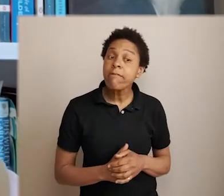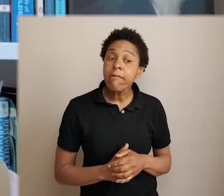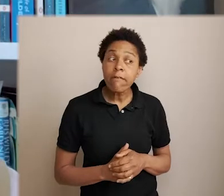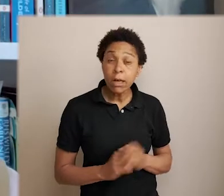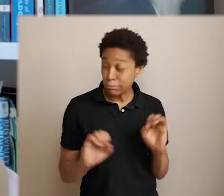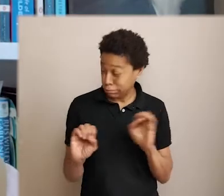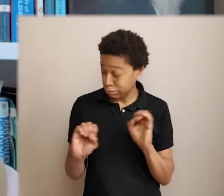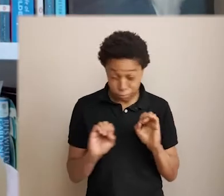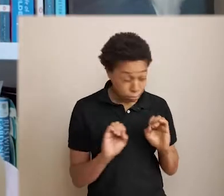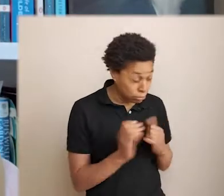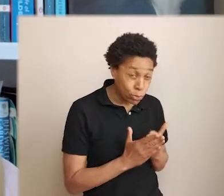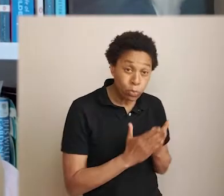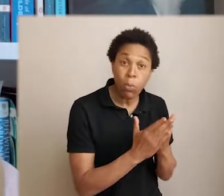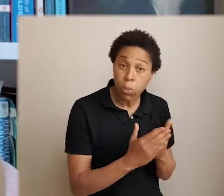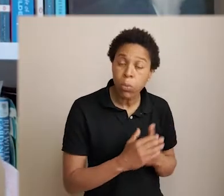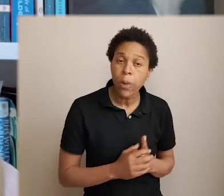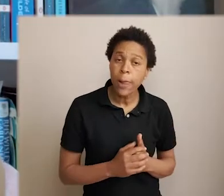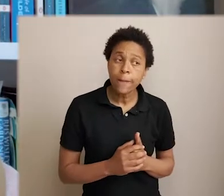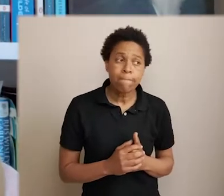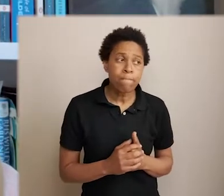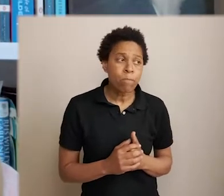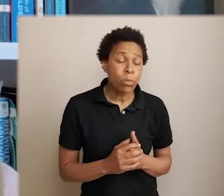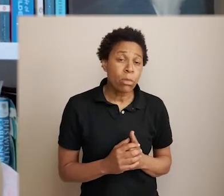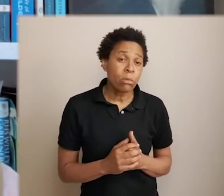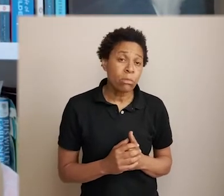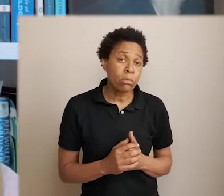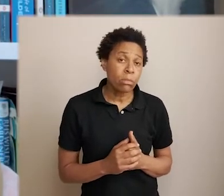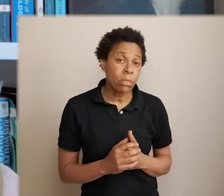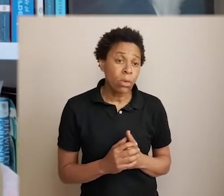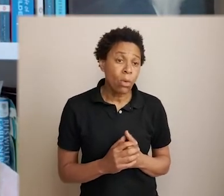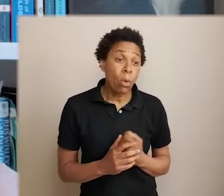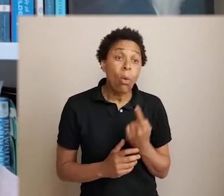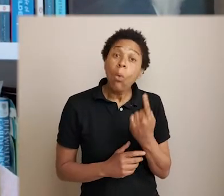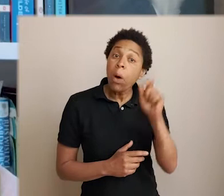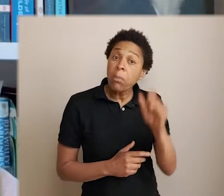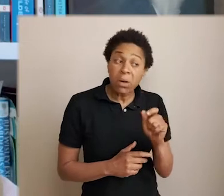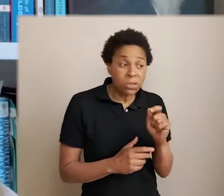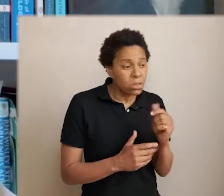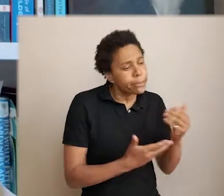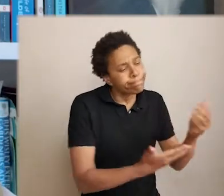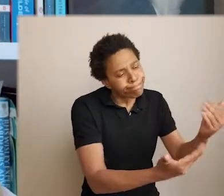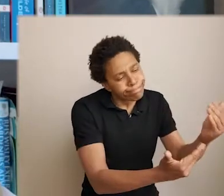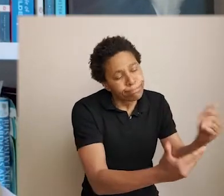support. In fact, one of the people who gave him a refuge was my mother,